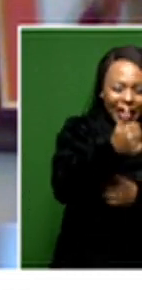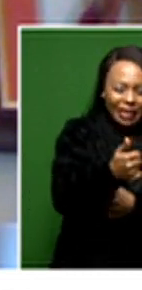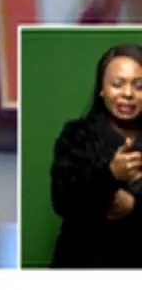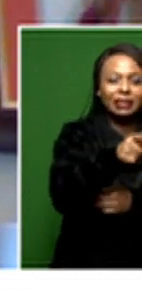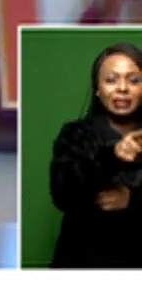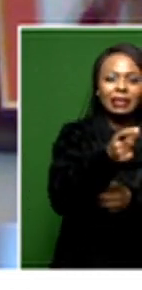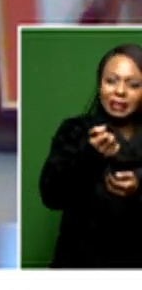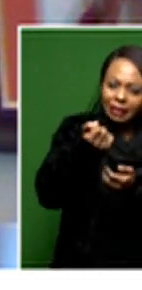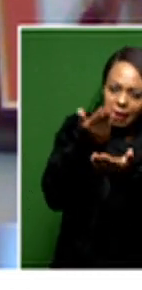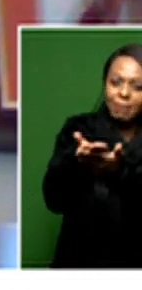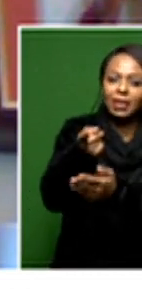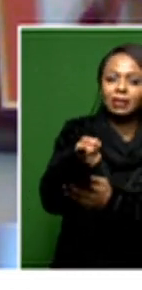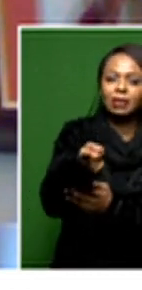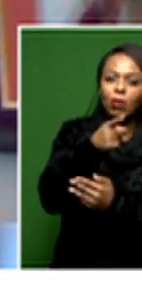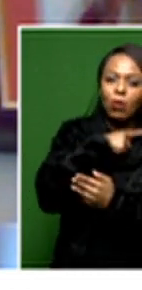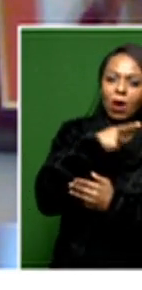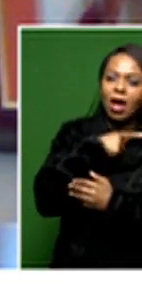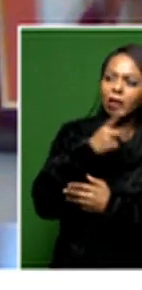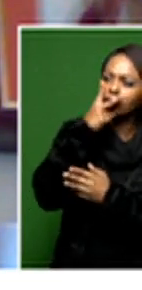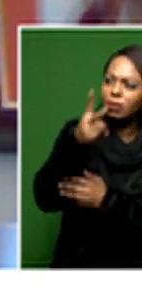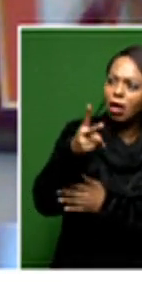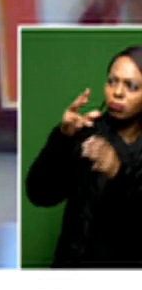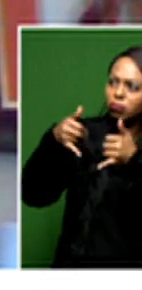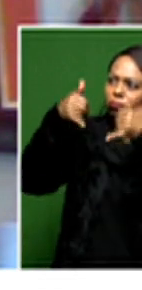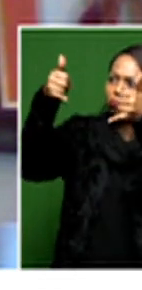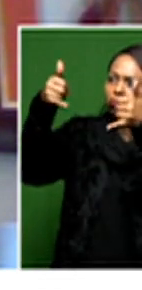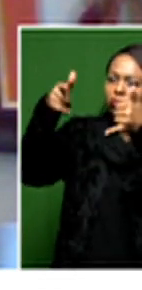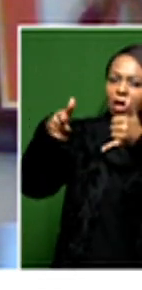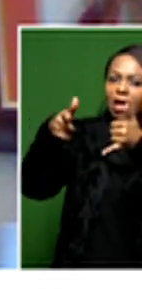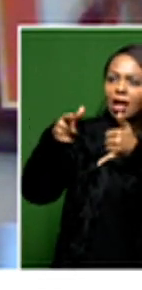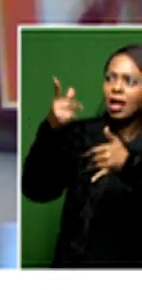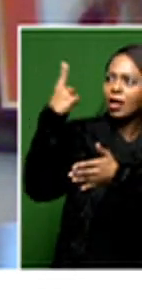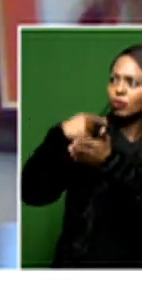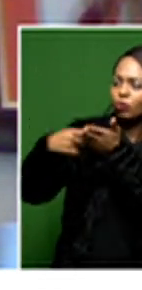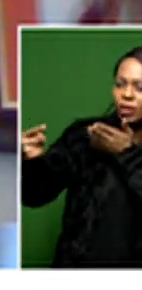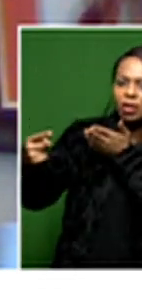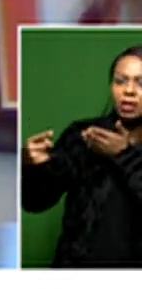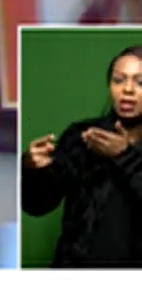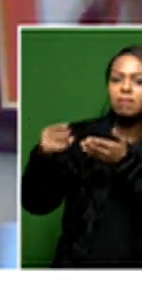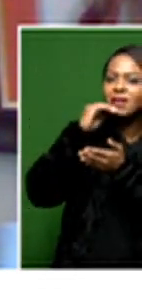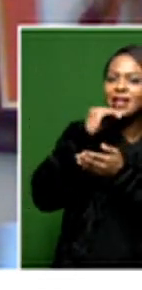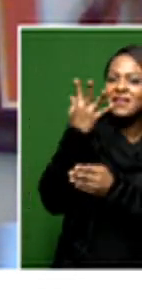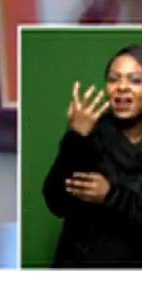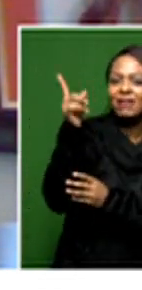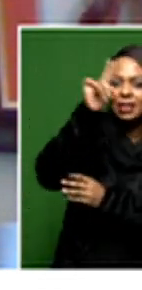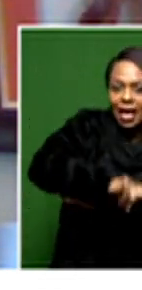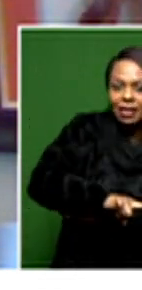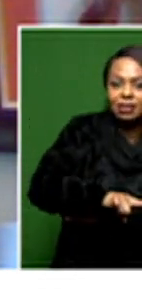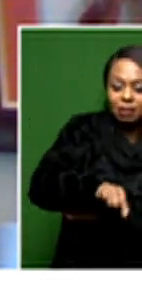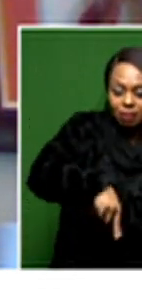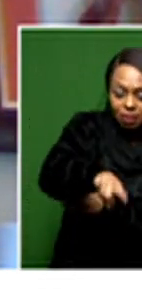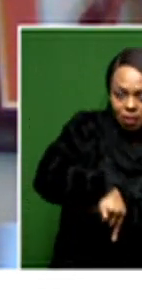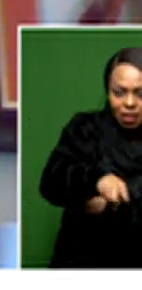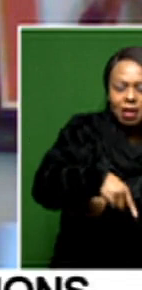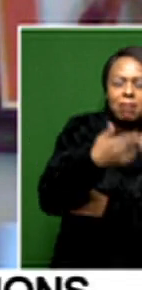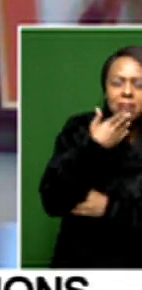only saw traffic coming in on our portal last week. And we are now left with just 5 days. Please,